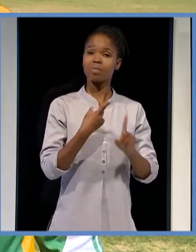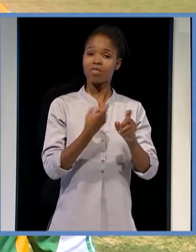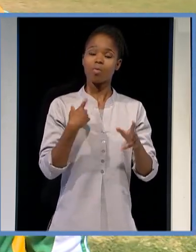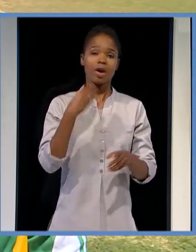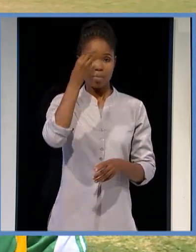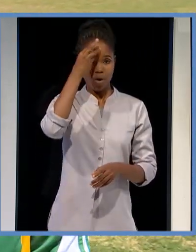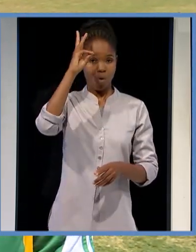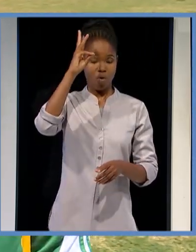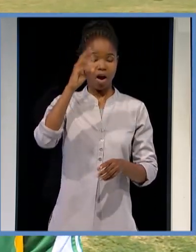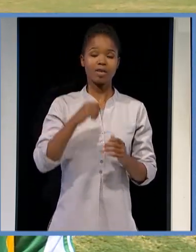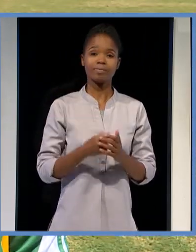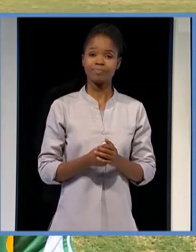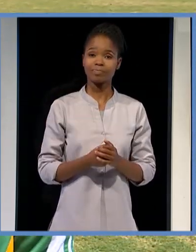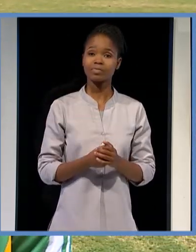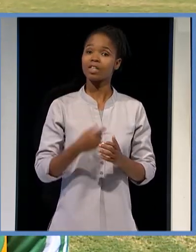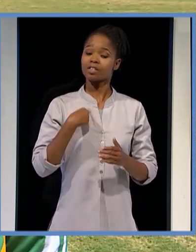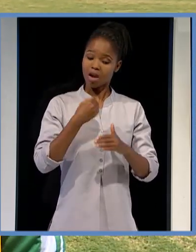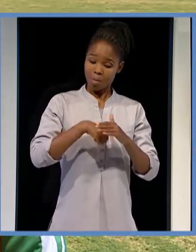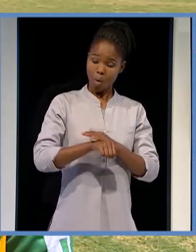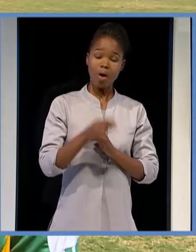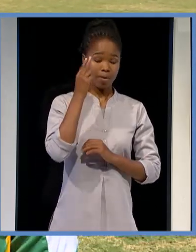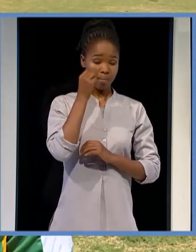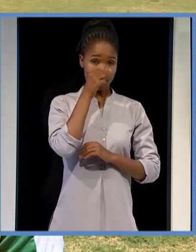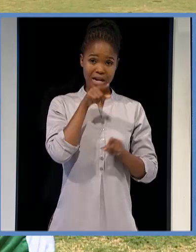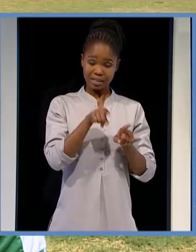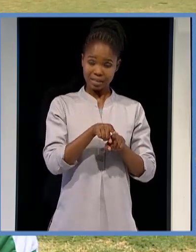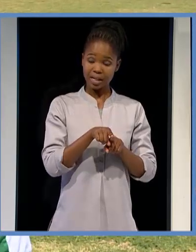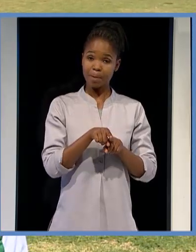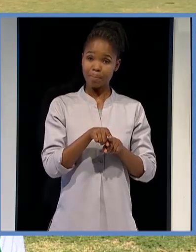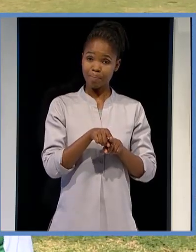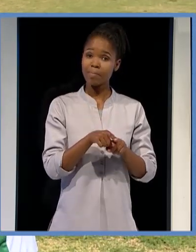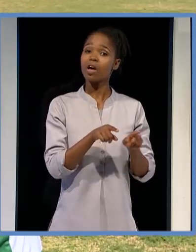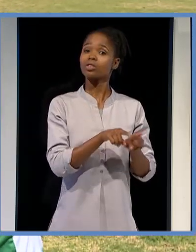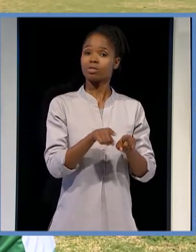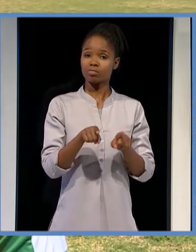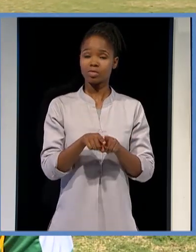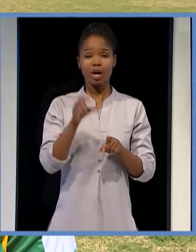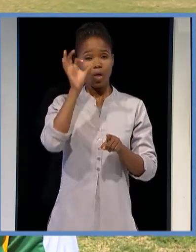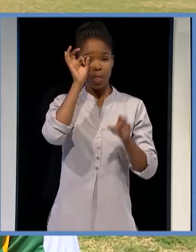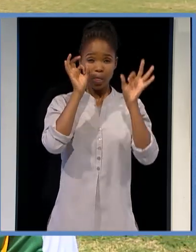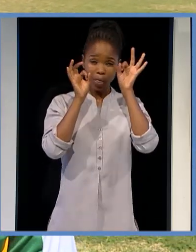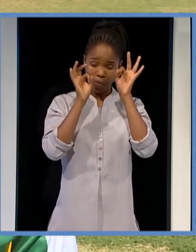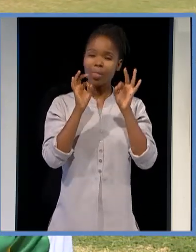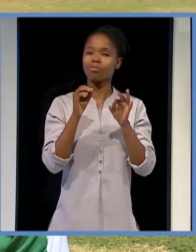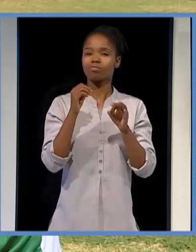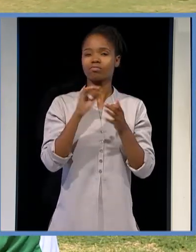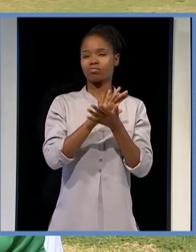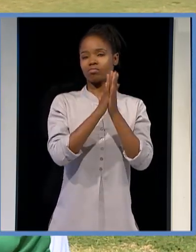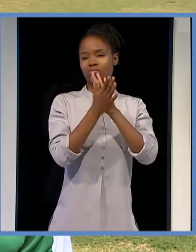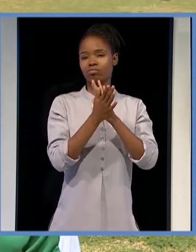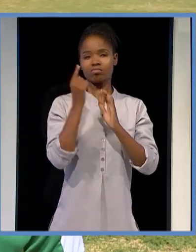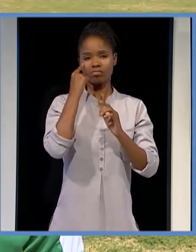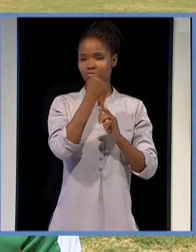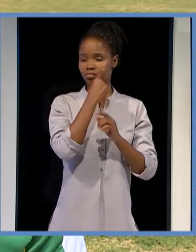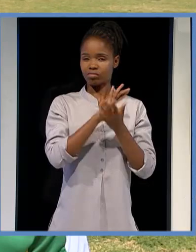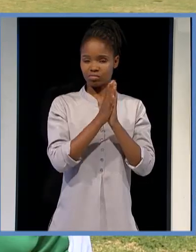in Pretoria. I'm born blind. My eye condition is retinitis pigmentosa, and